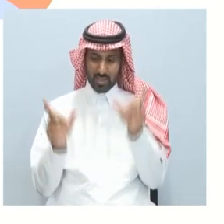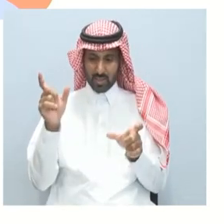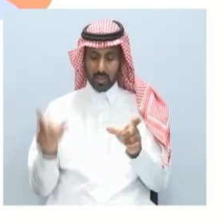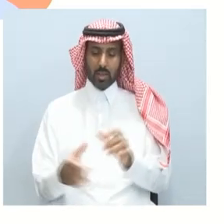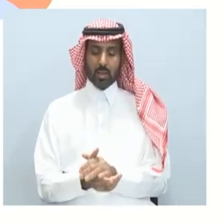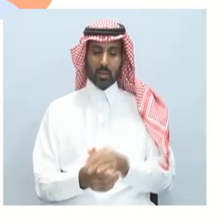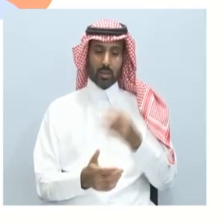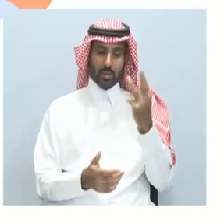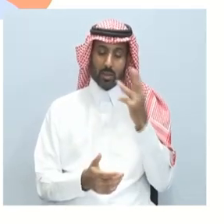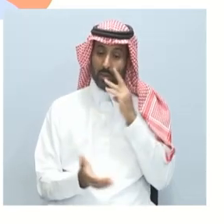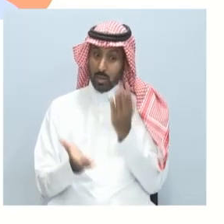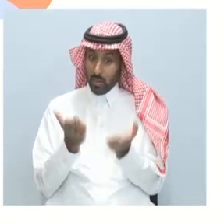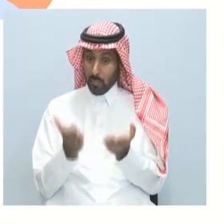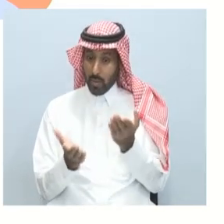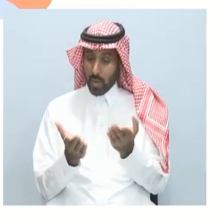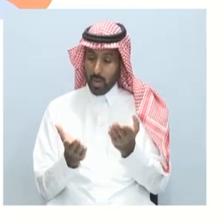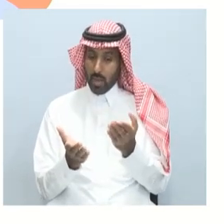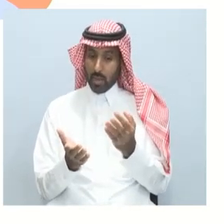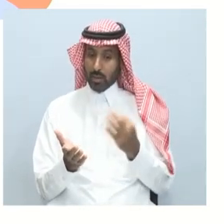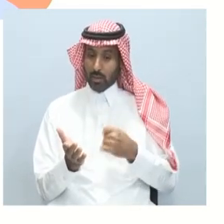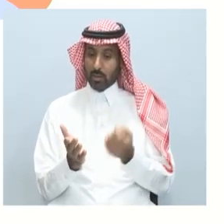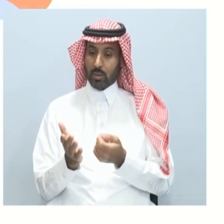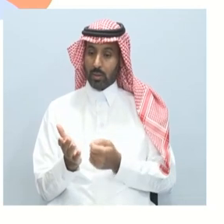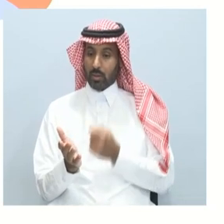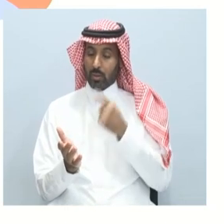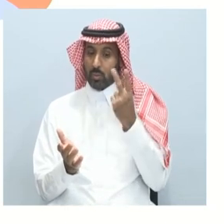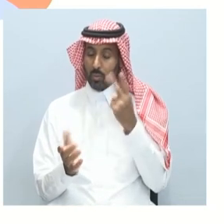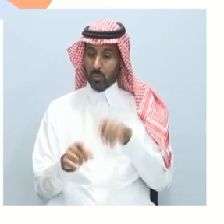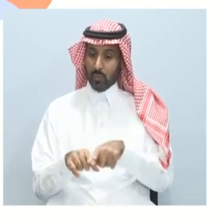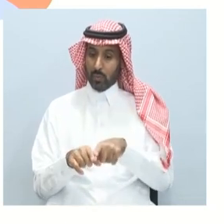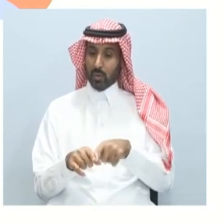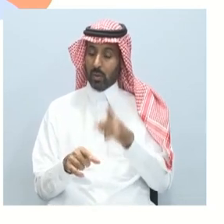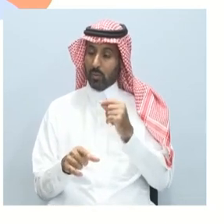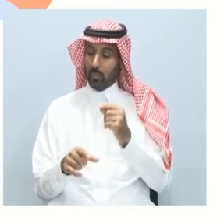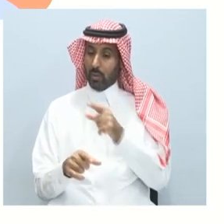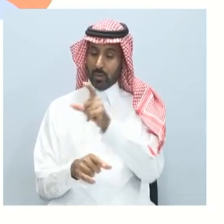Number three, to compare using a Venn diagram to write two friends' qualities.